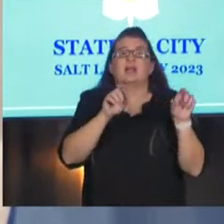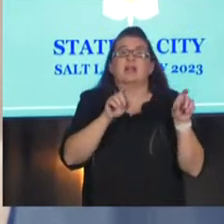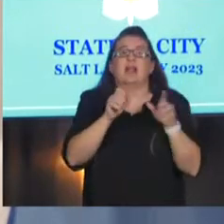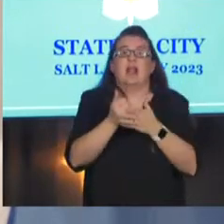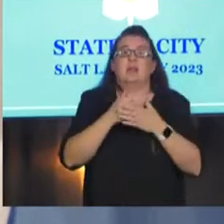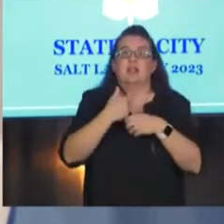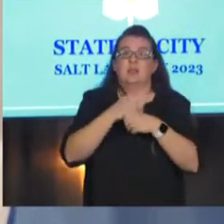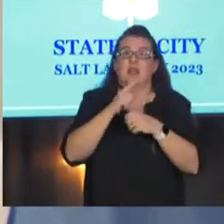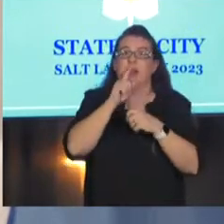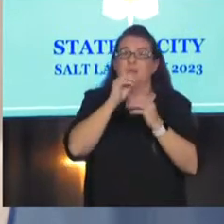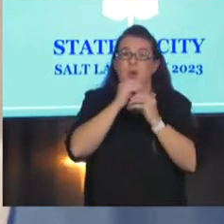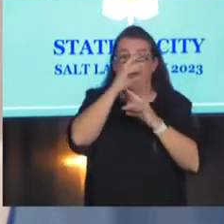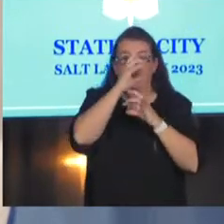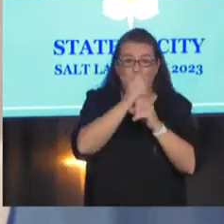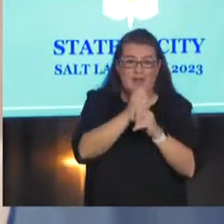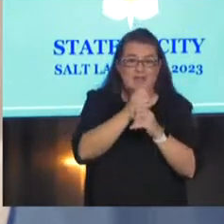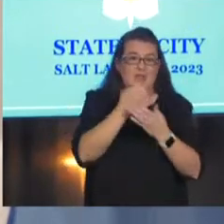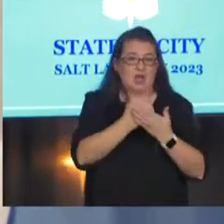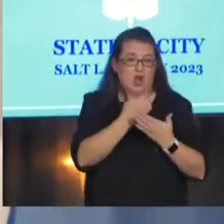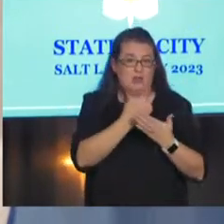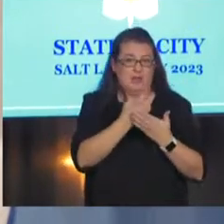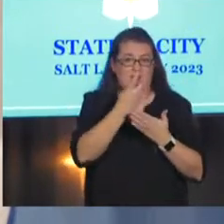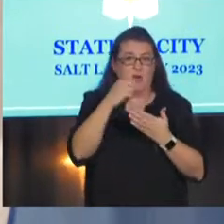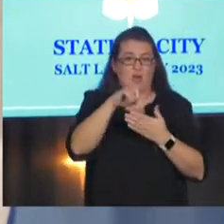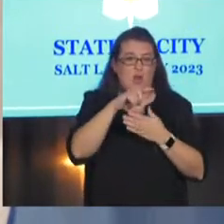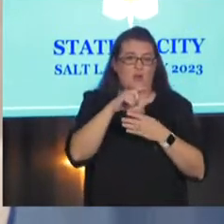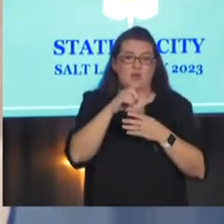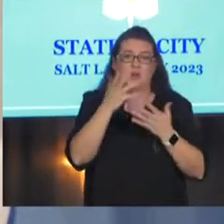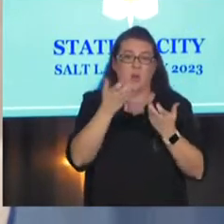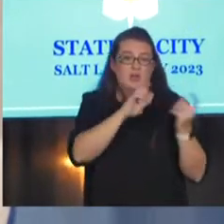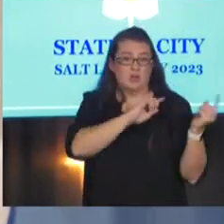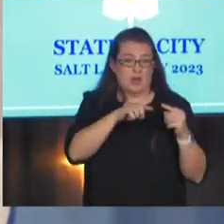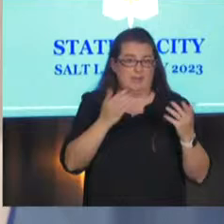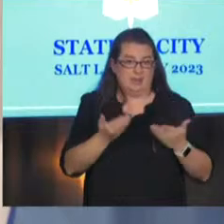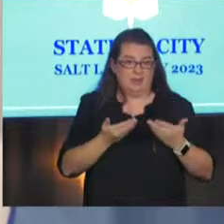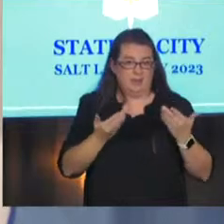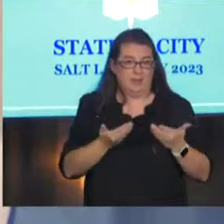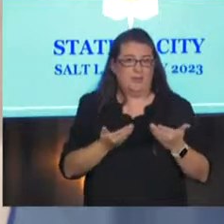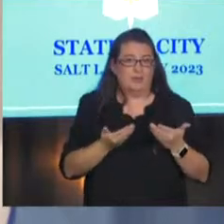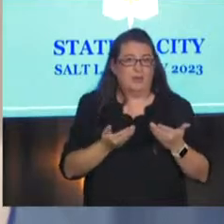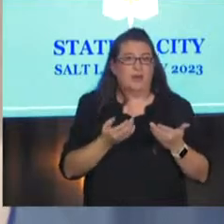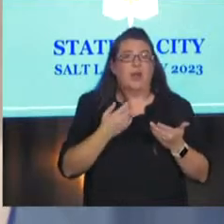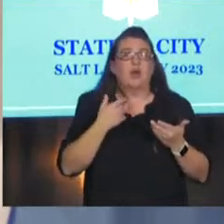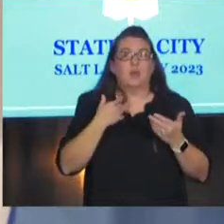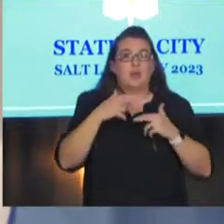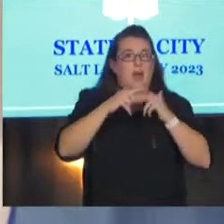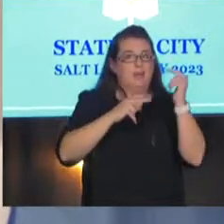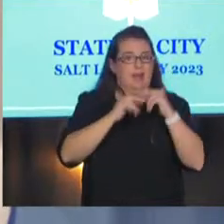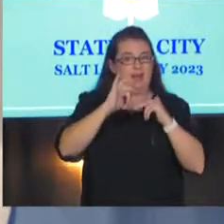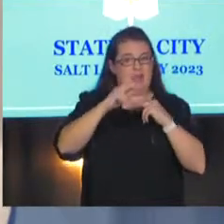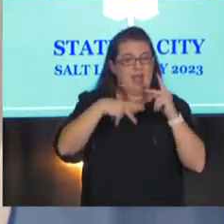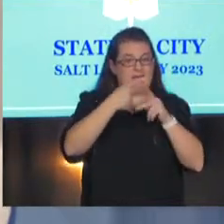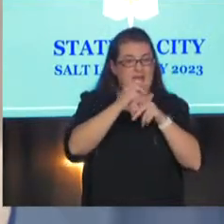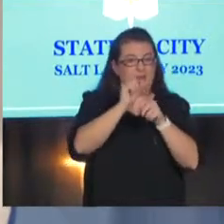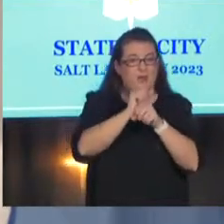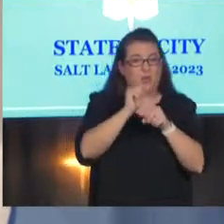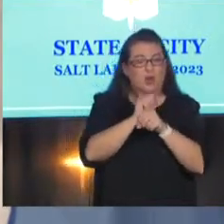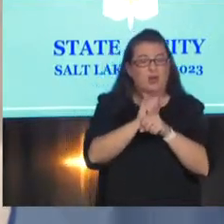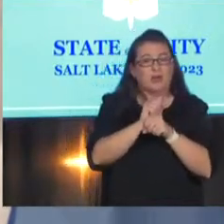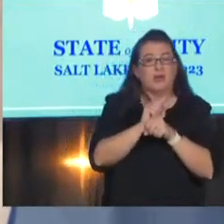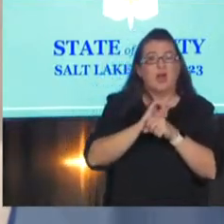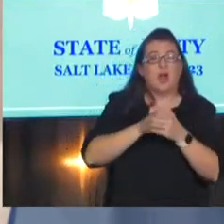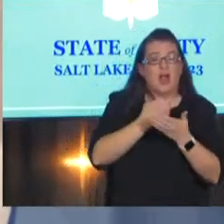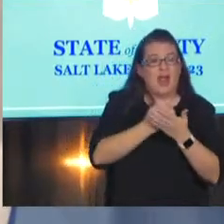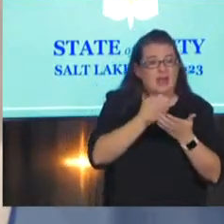more attractive and inclusive economy for those looking to come here. We're going to build on that kind of work, and we're going to strengthen the